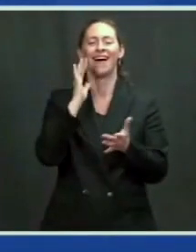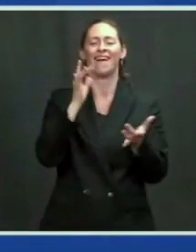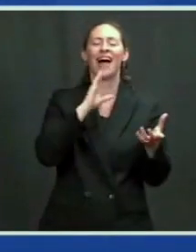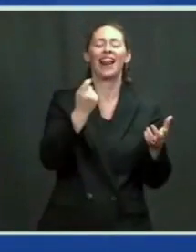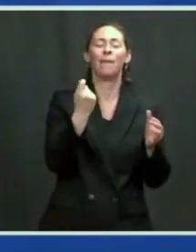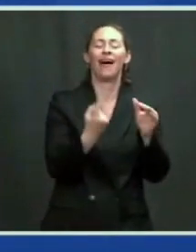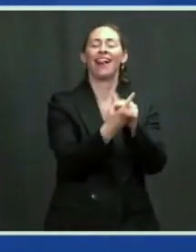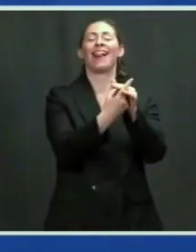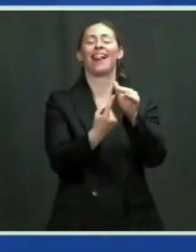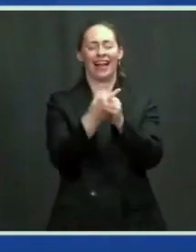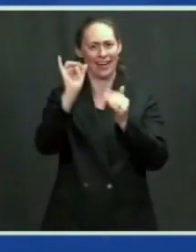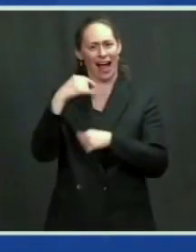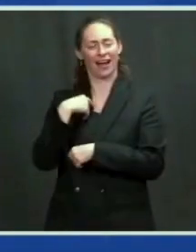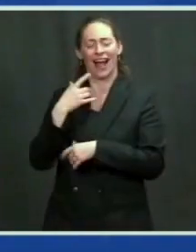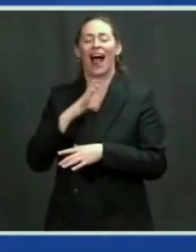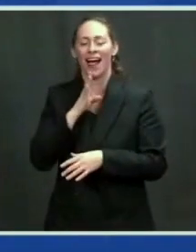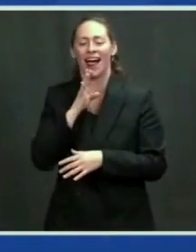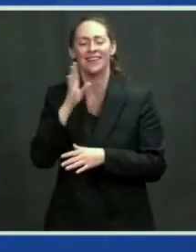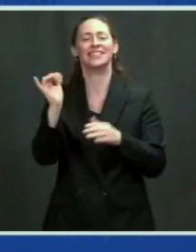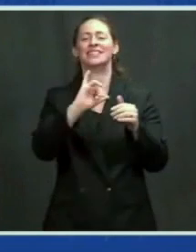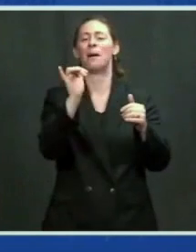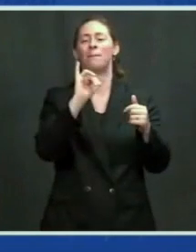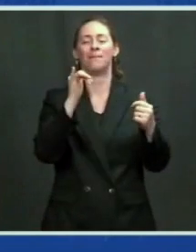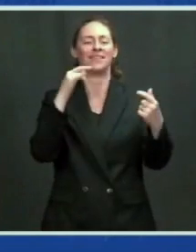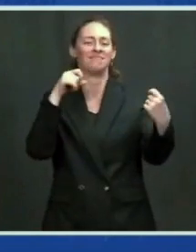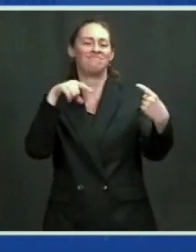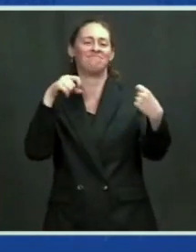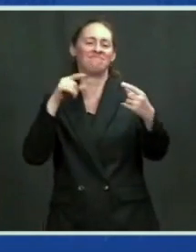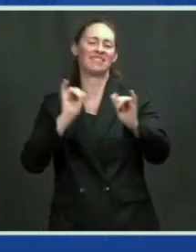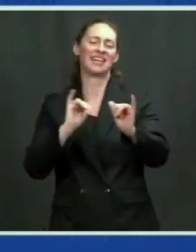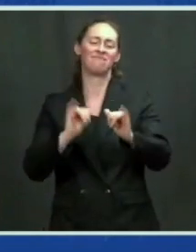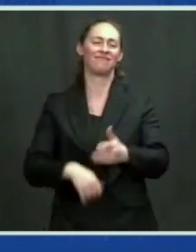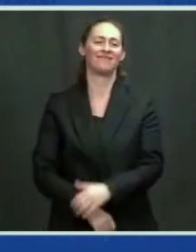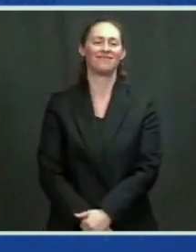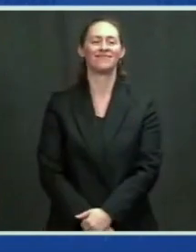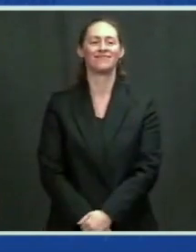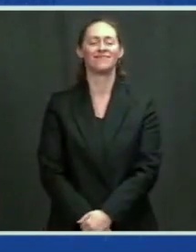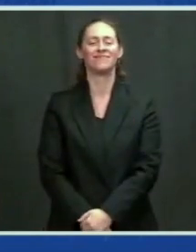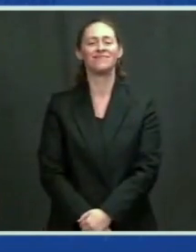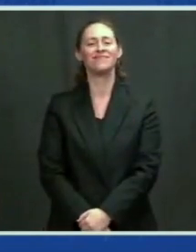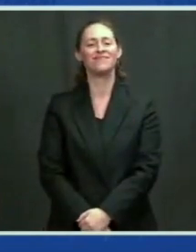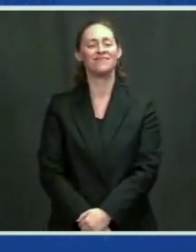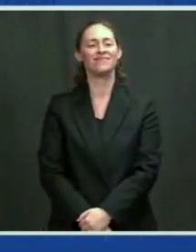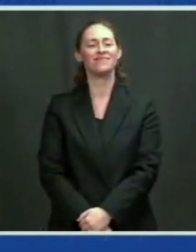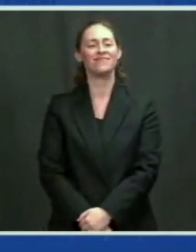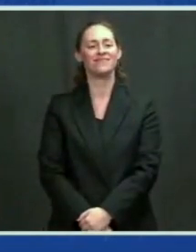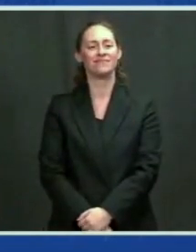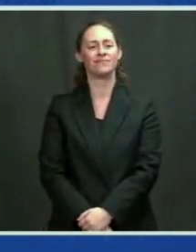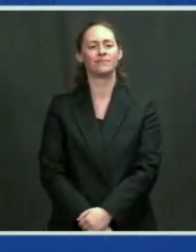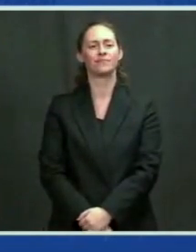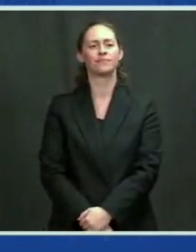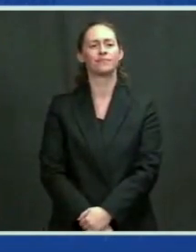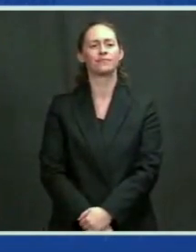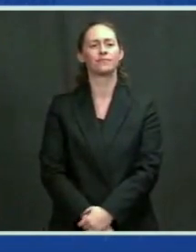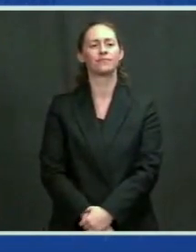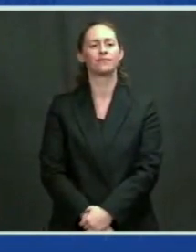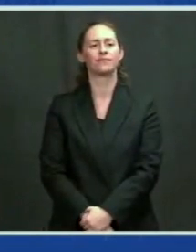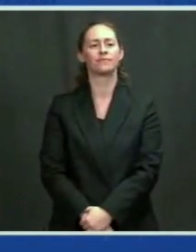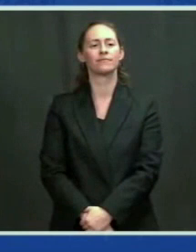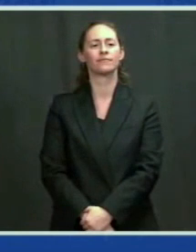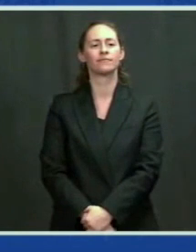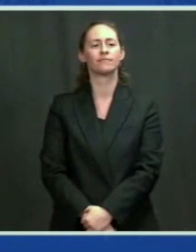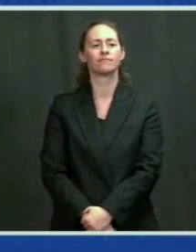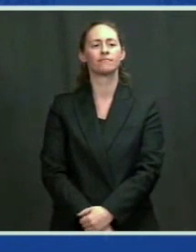Still, we expect to see a region by region return to normalcy beginning this weekend and continuing into next